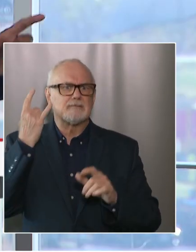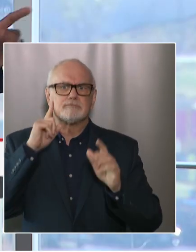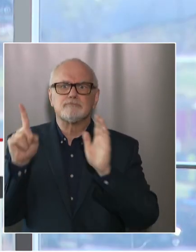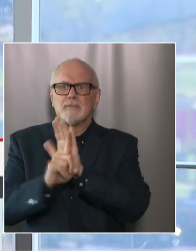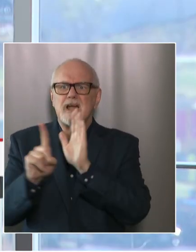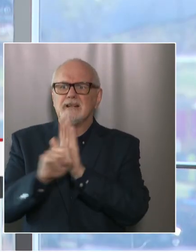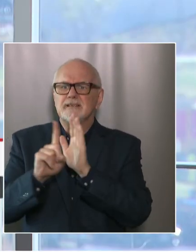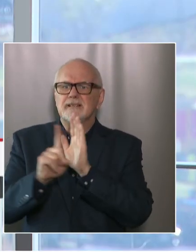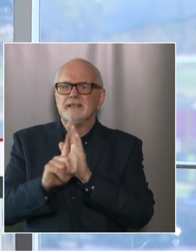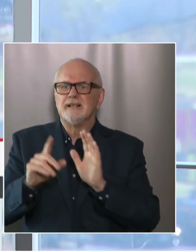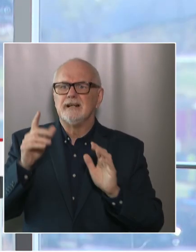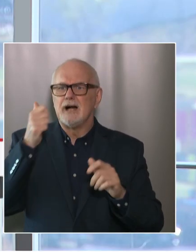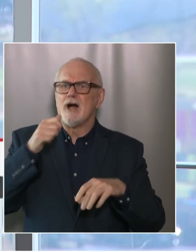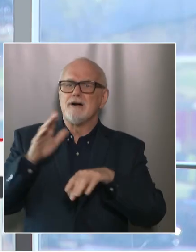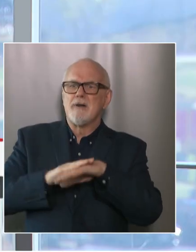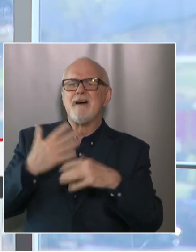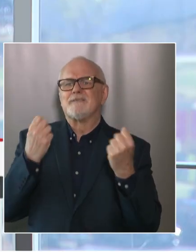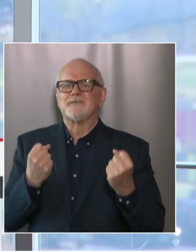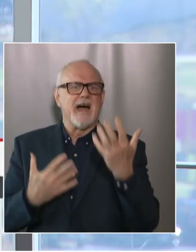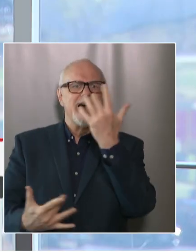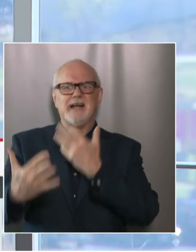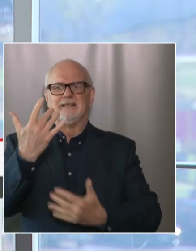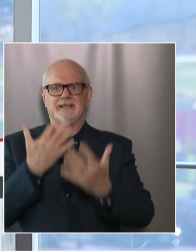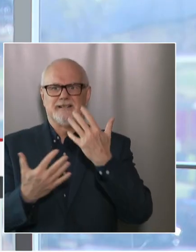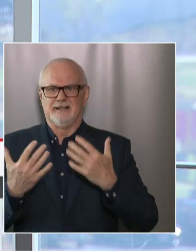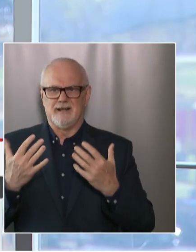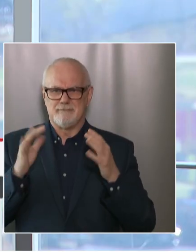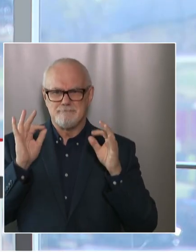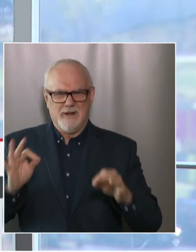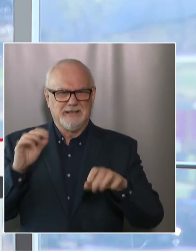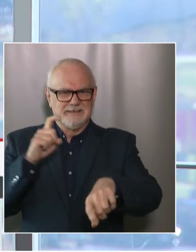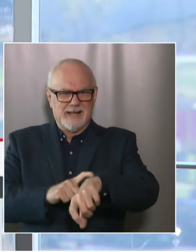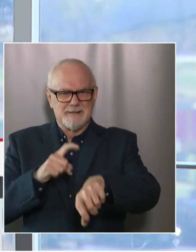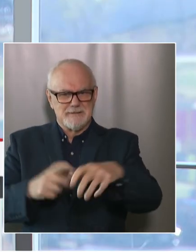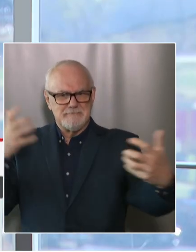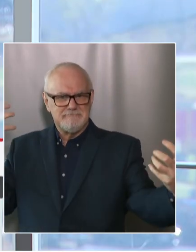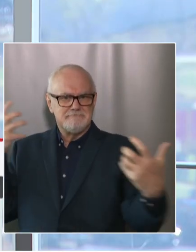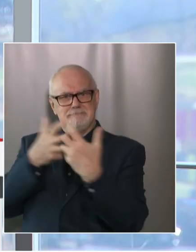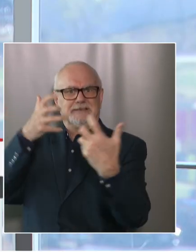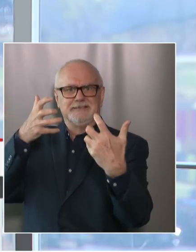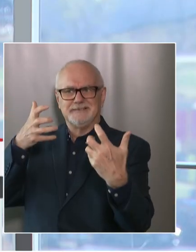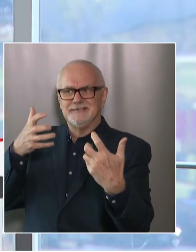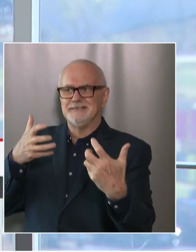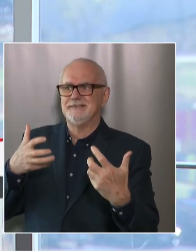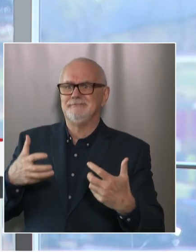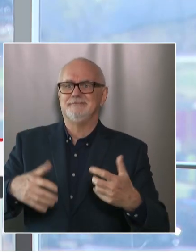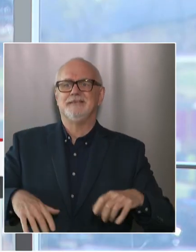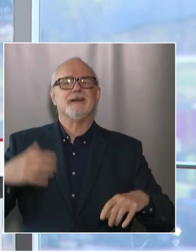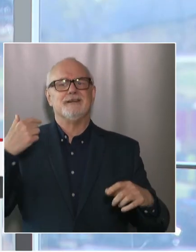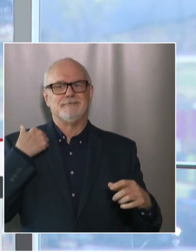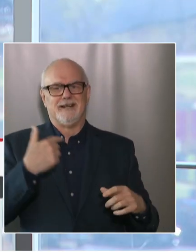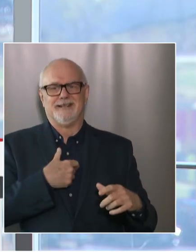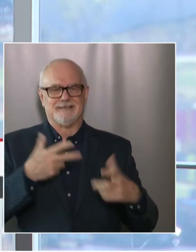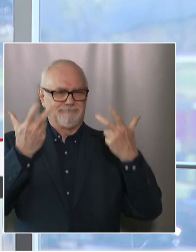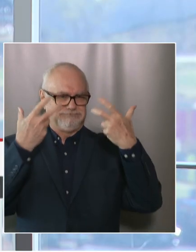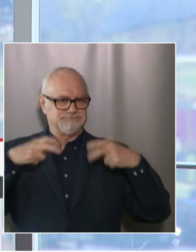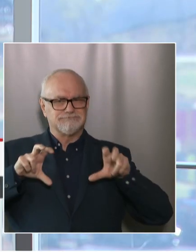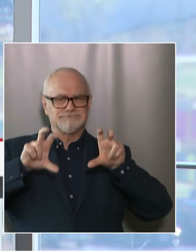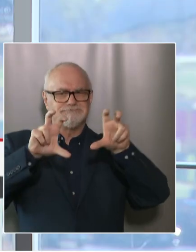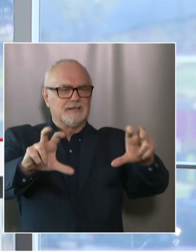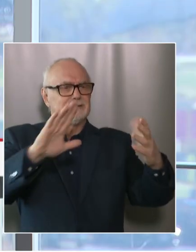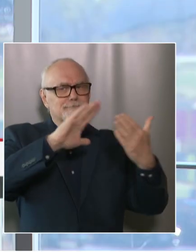Just checking. Our ballpark contributes more than $50 million a year to the city's budget, not to mention the